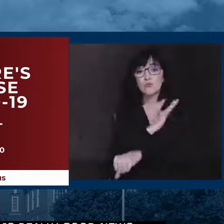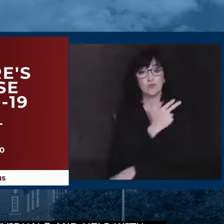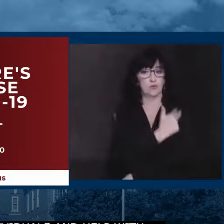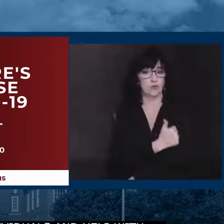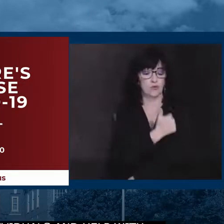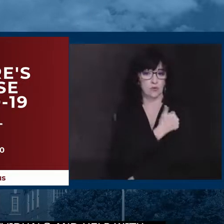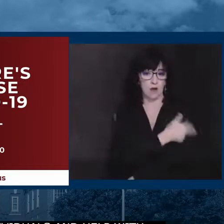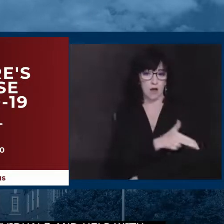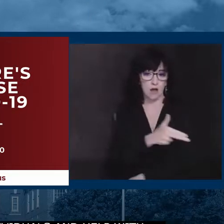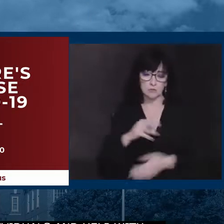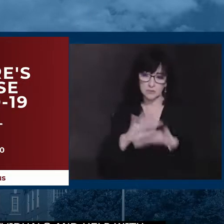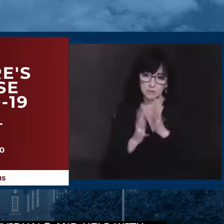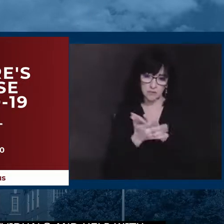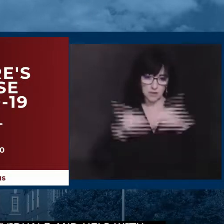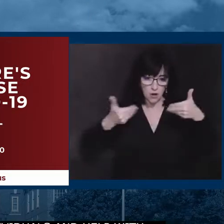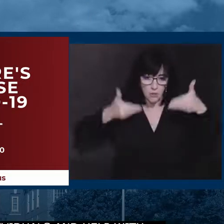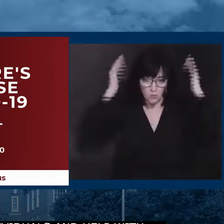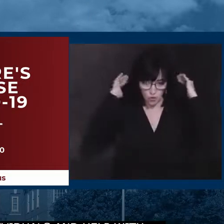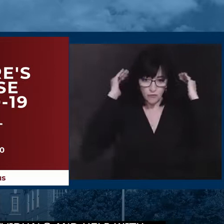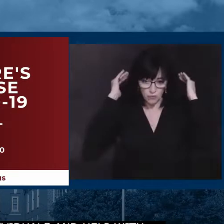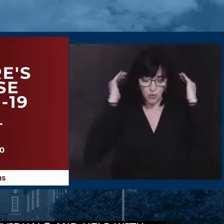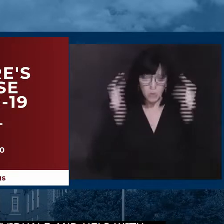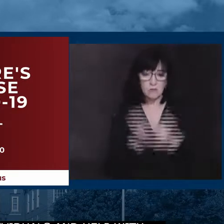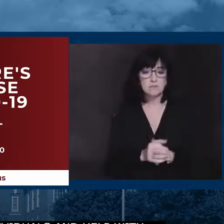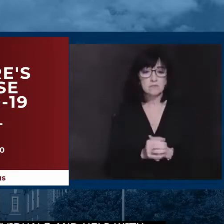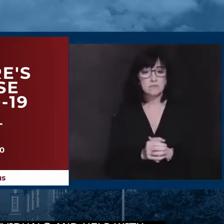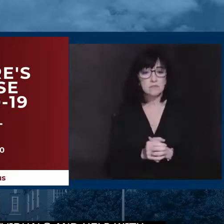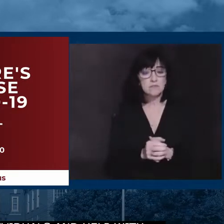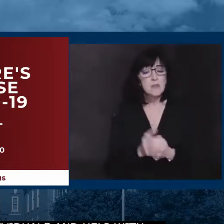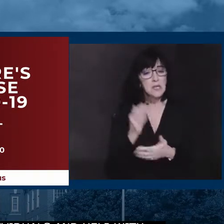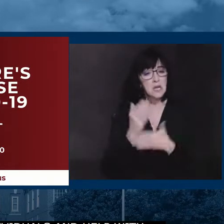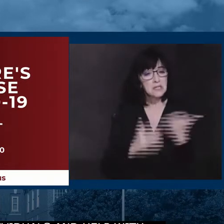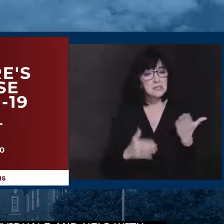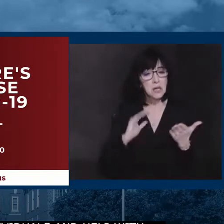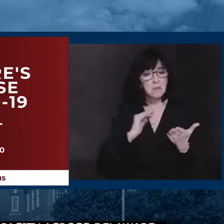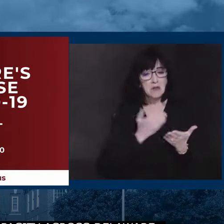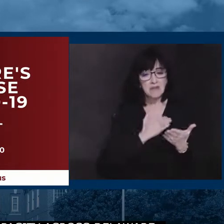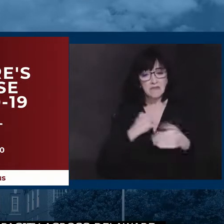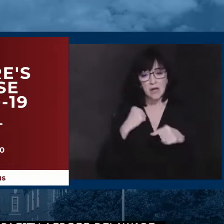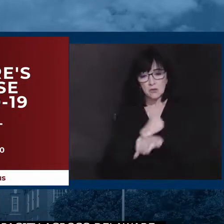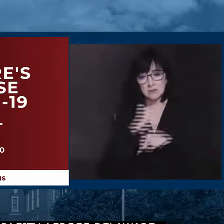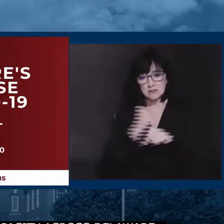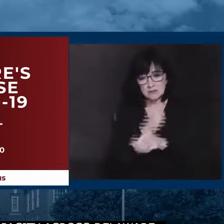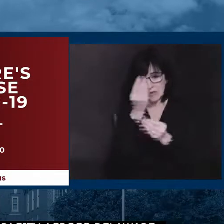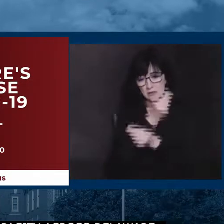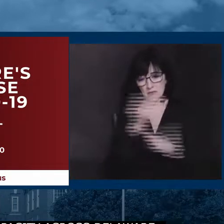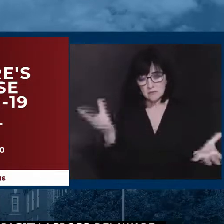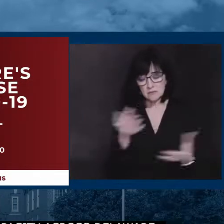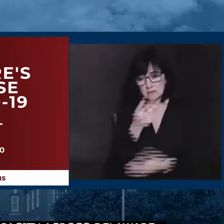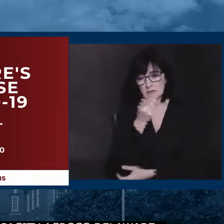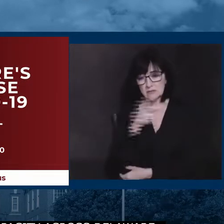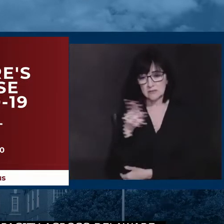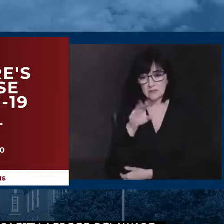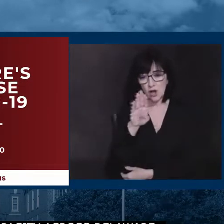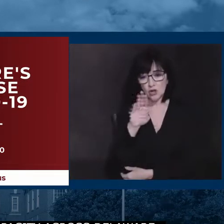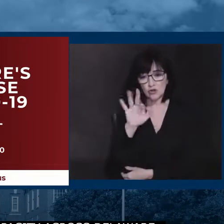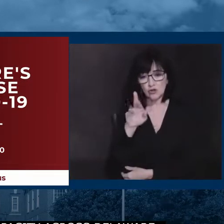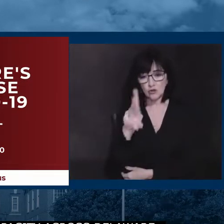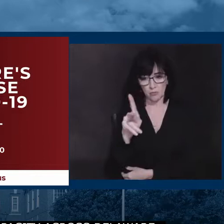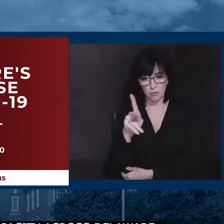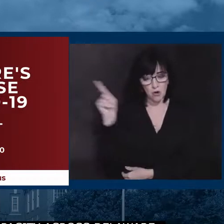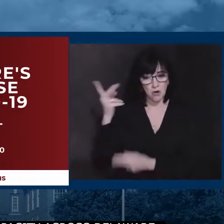some time-lapse data that was shared by Dr. Birx. Ambassador Birx visited us